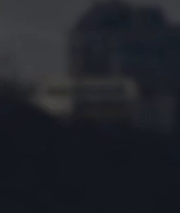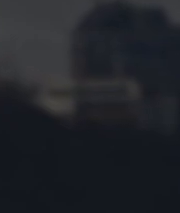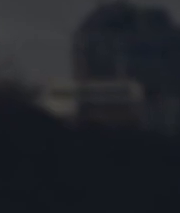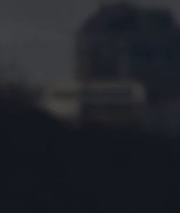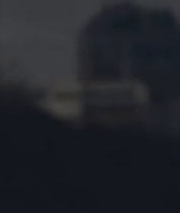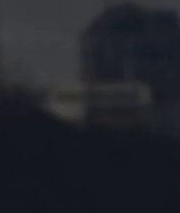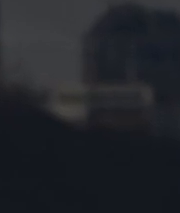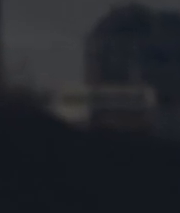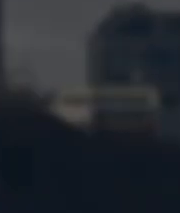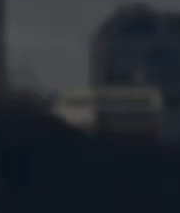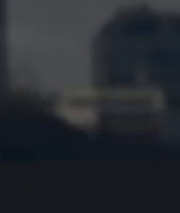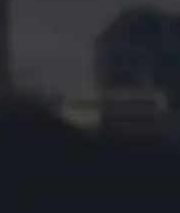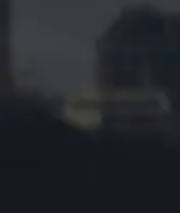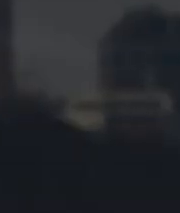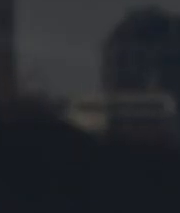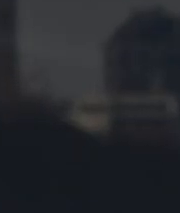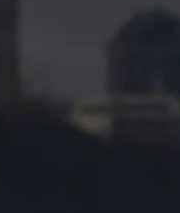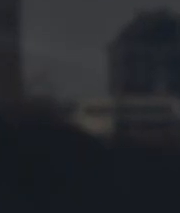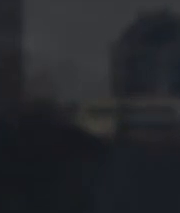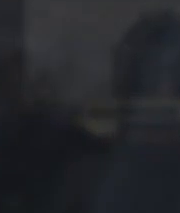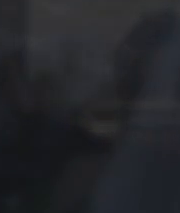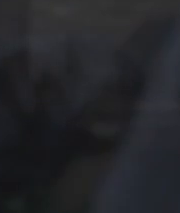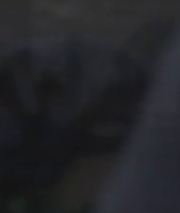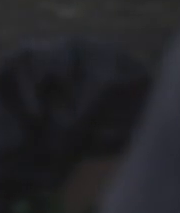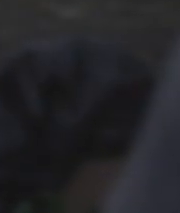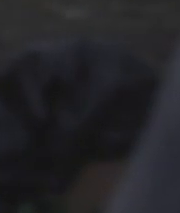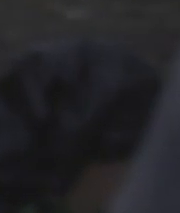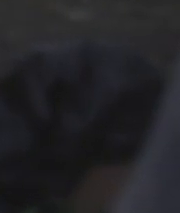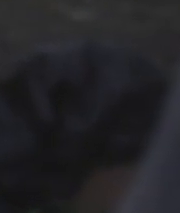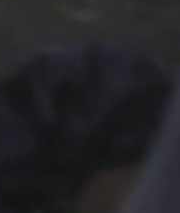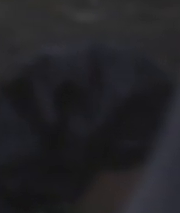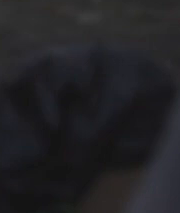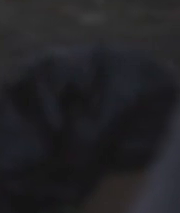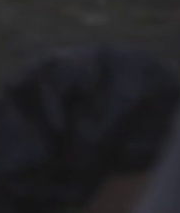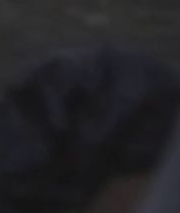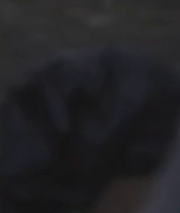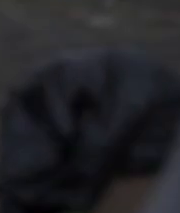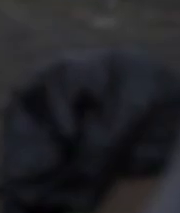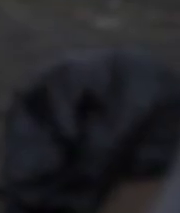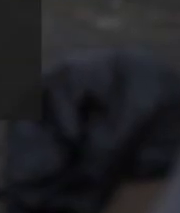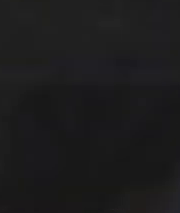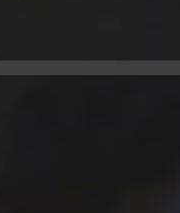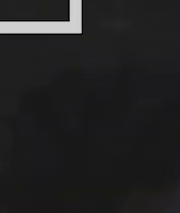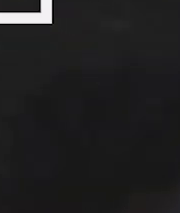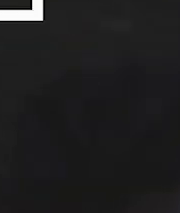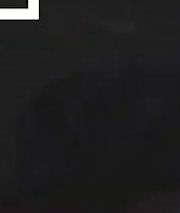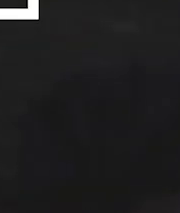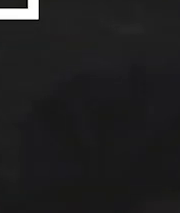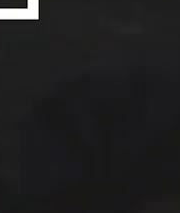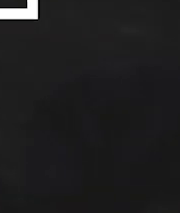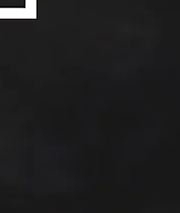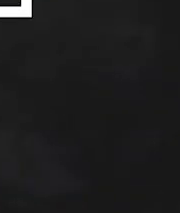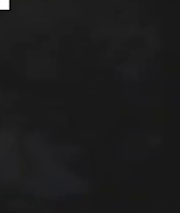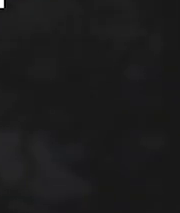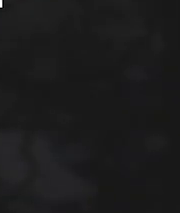and shelter. On behalf of the presiding bishop and the entire leadership team of CITAM, we request for your